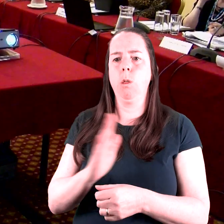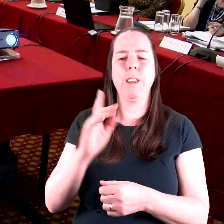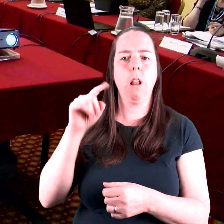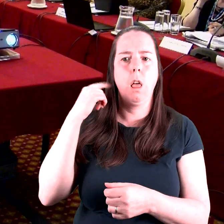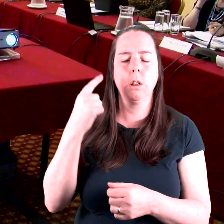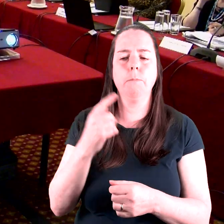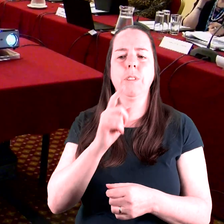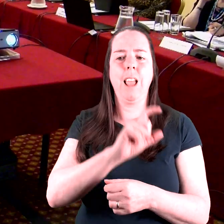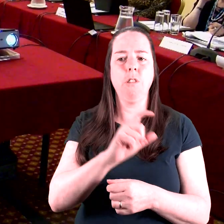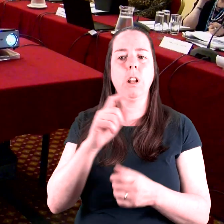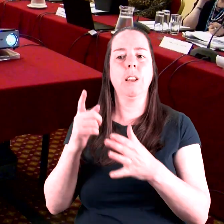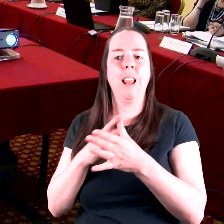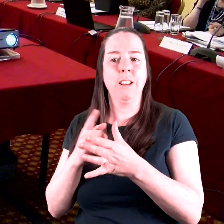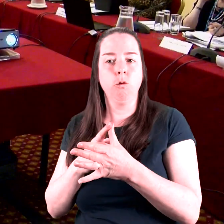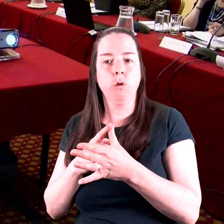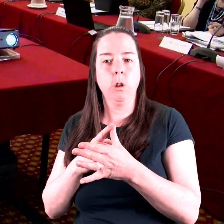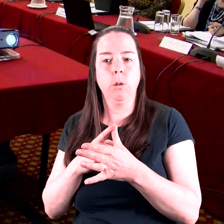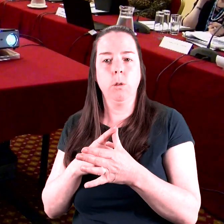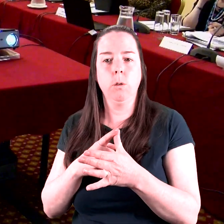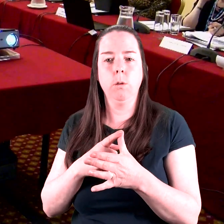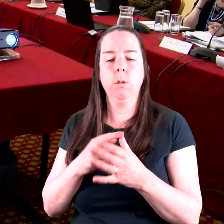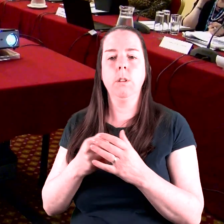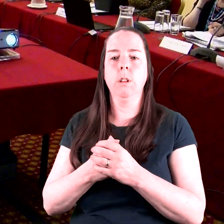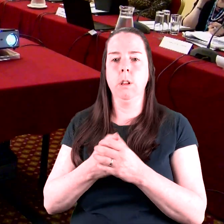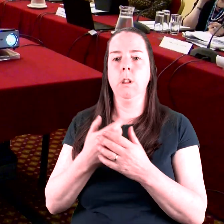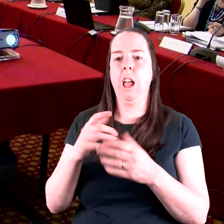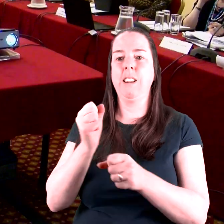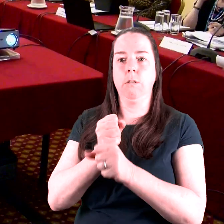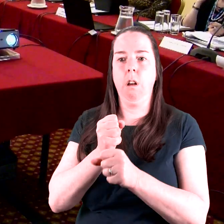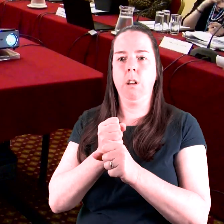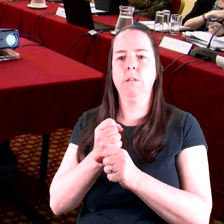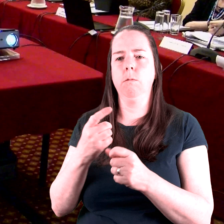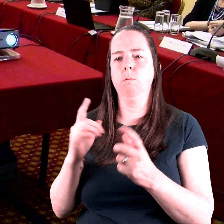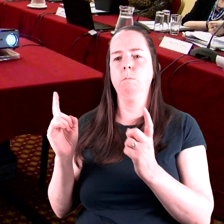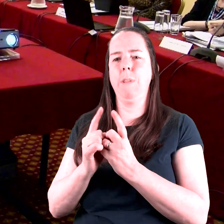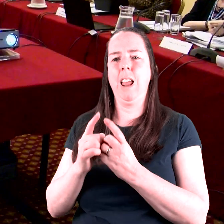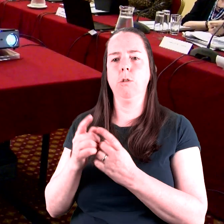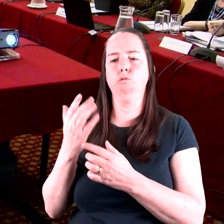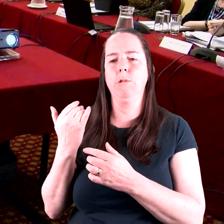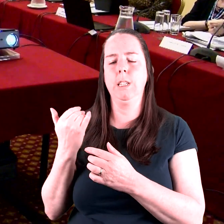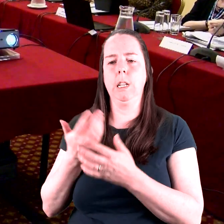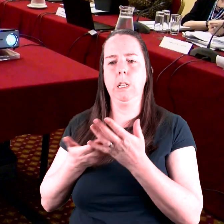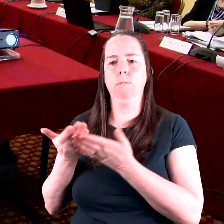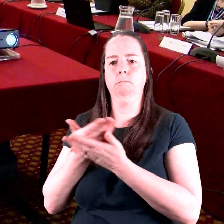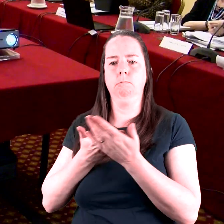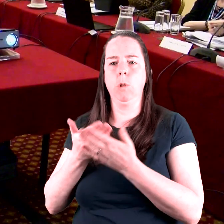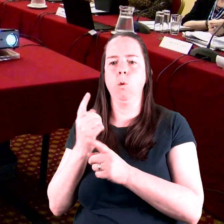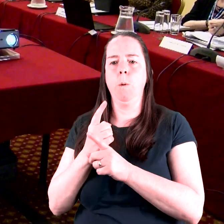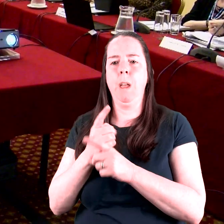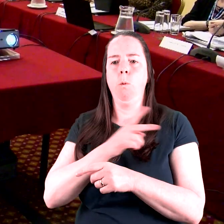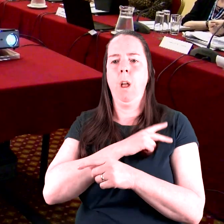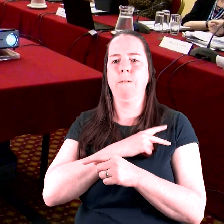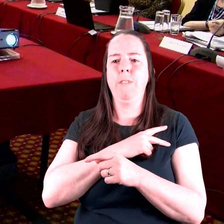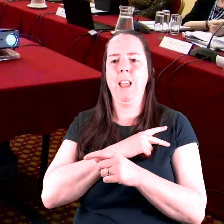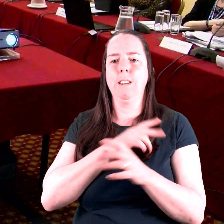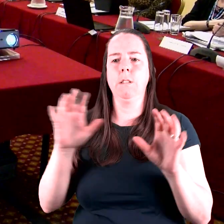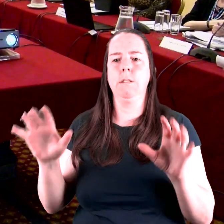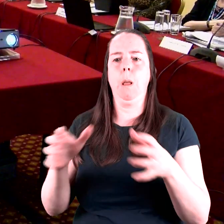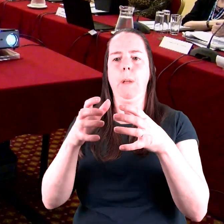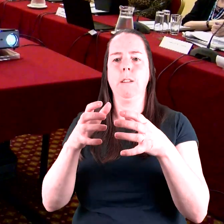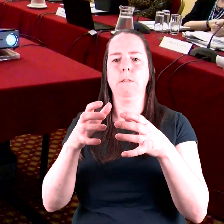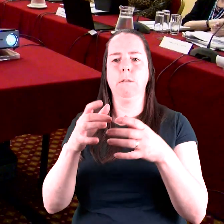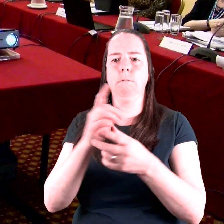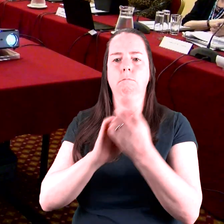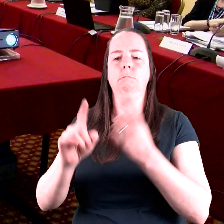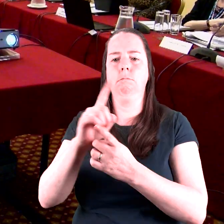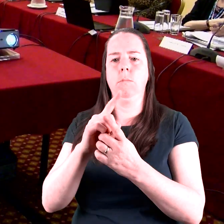West London. And Carolyn and Andrew and Guy, we met recently to talk about potentially a